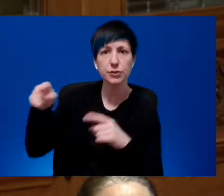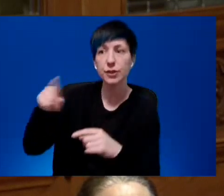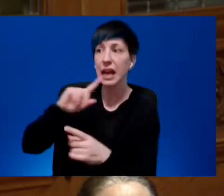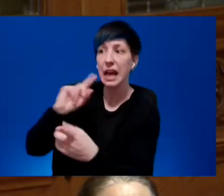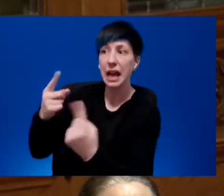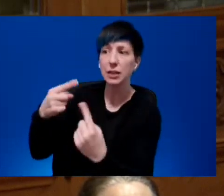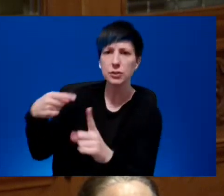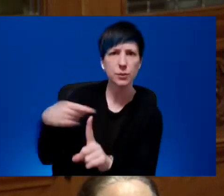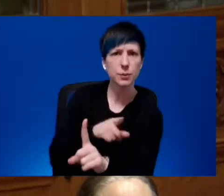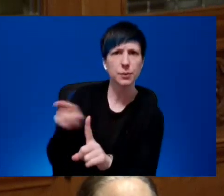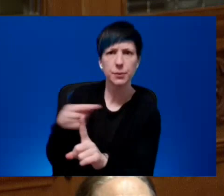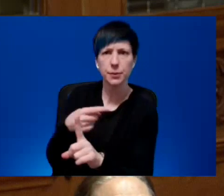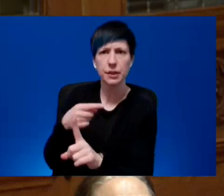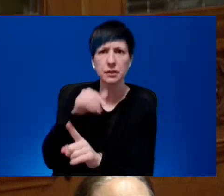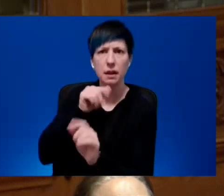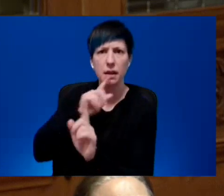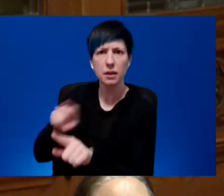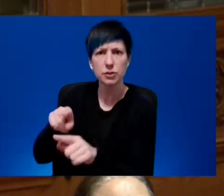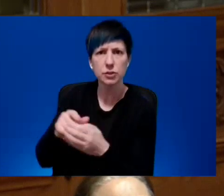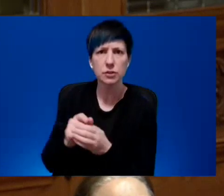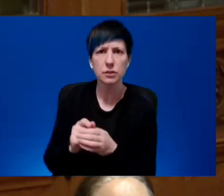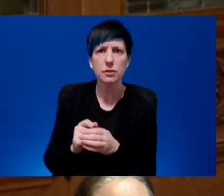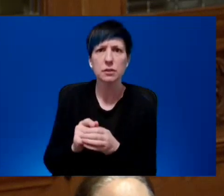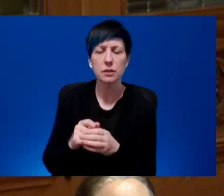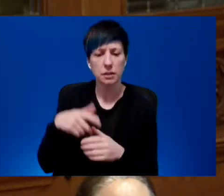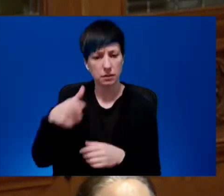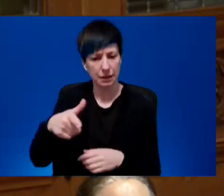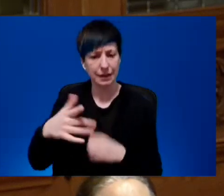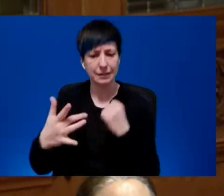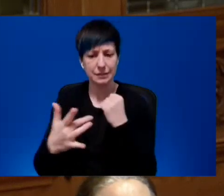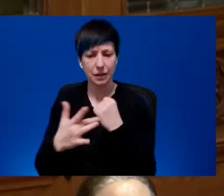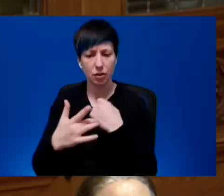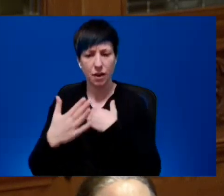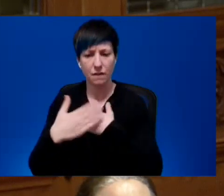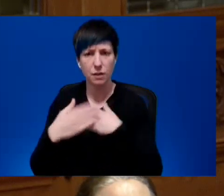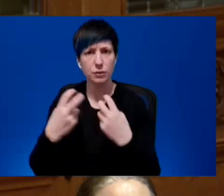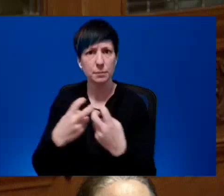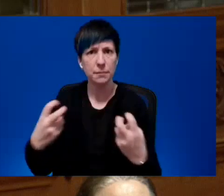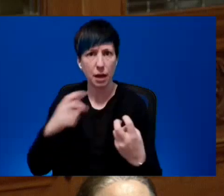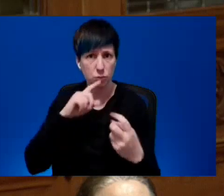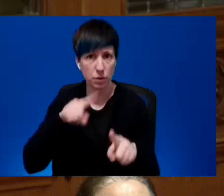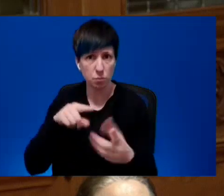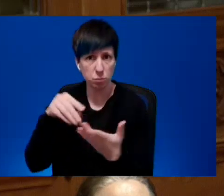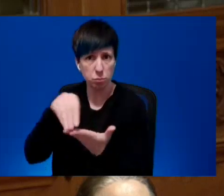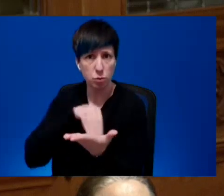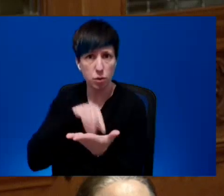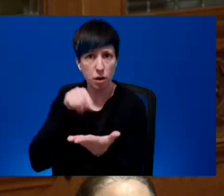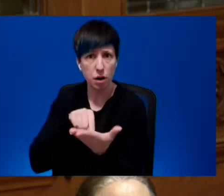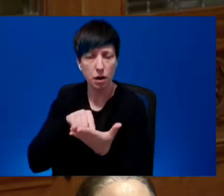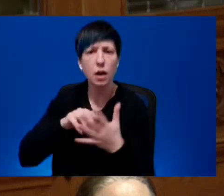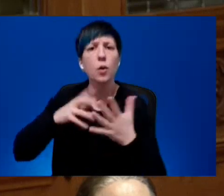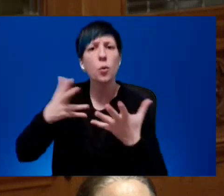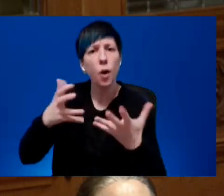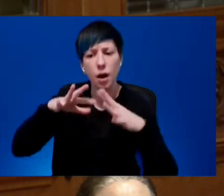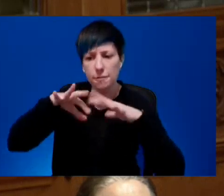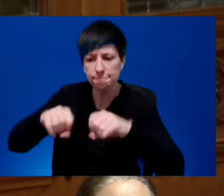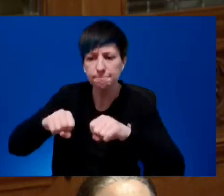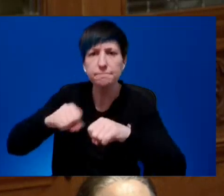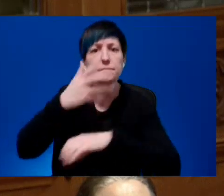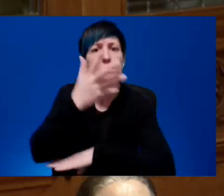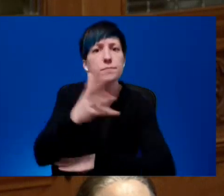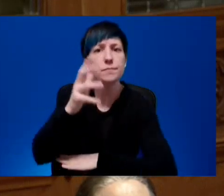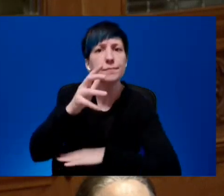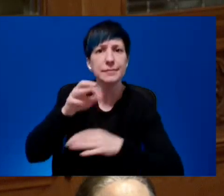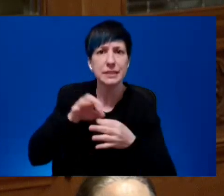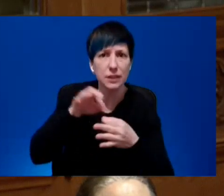the deferrals that were put in place by the Technical Advisory Panel's report. This province continues to operate as a resource